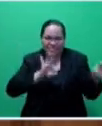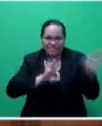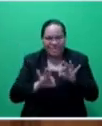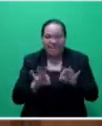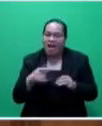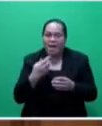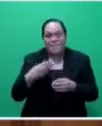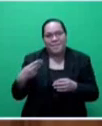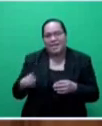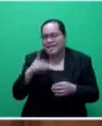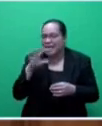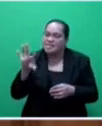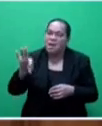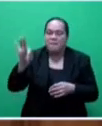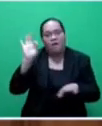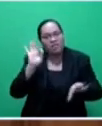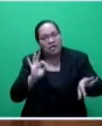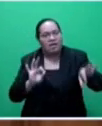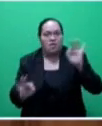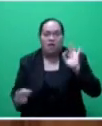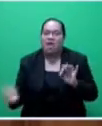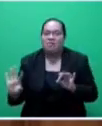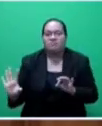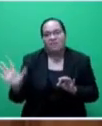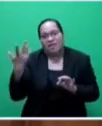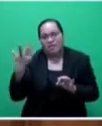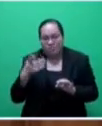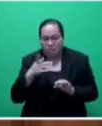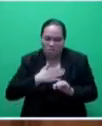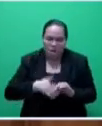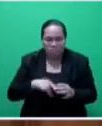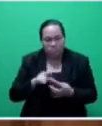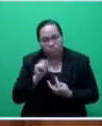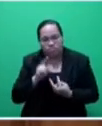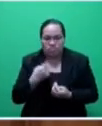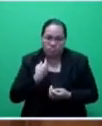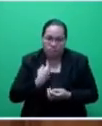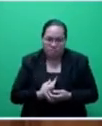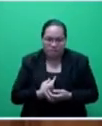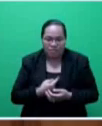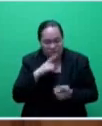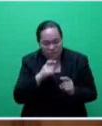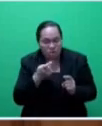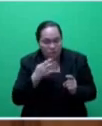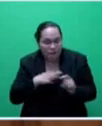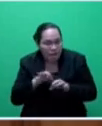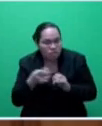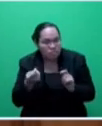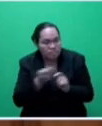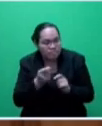appoint the 2 people that he or she wants, according to the proposed amendment to the legislation, Mr.